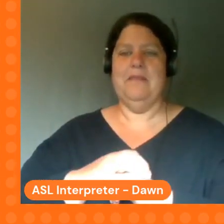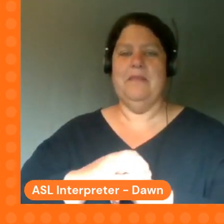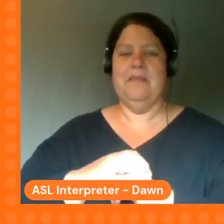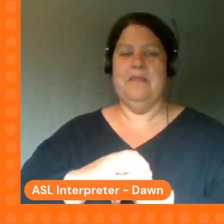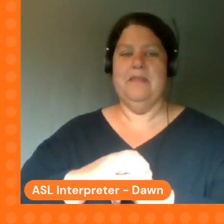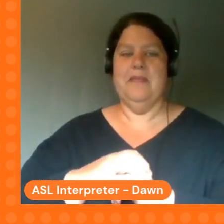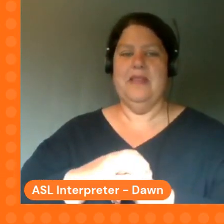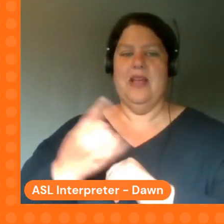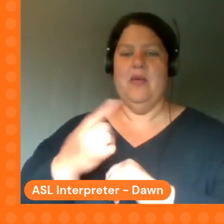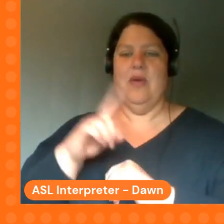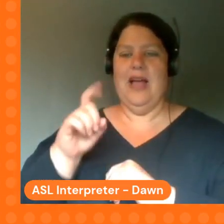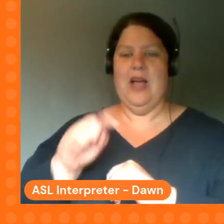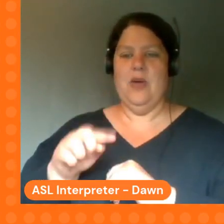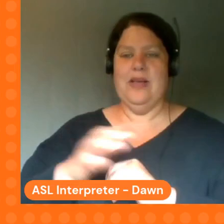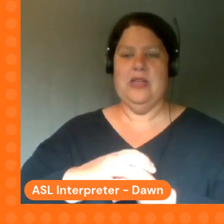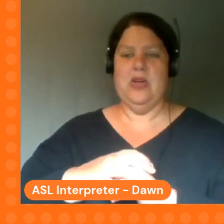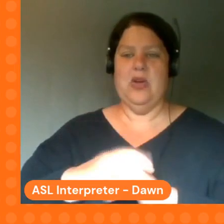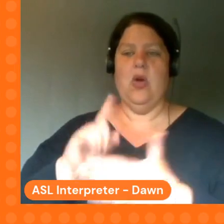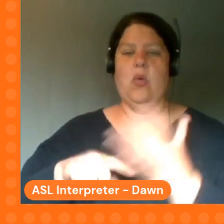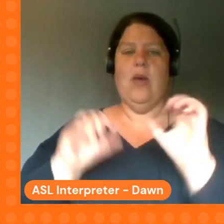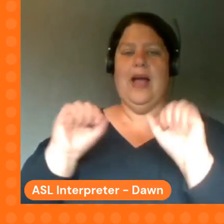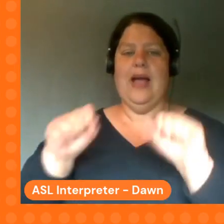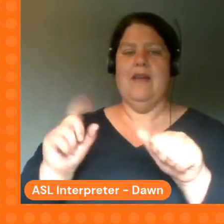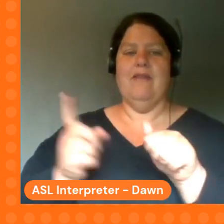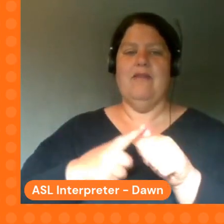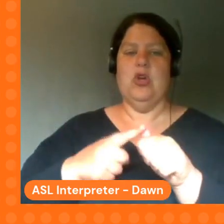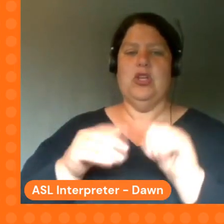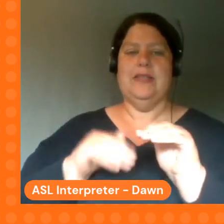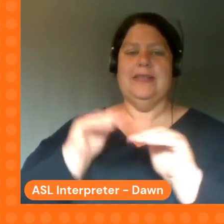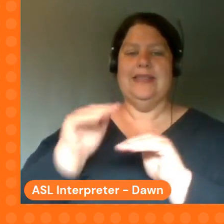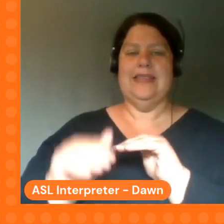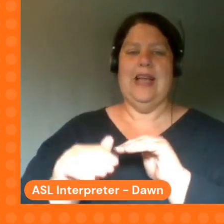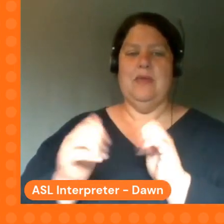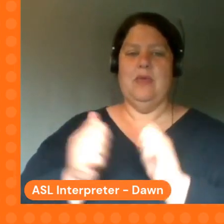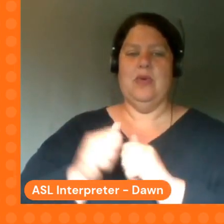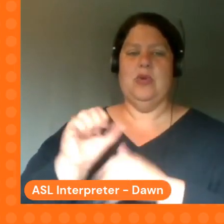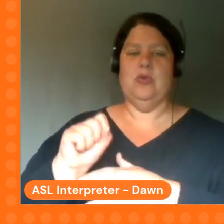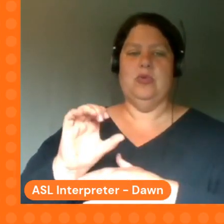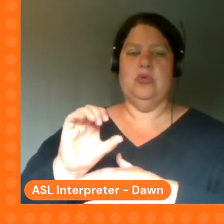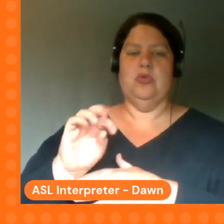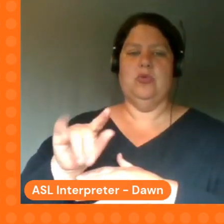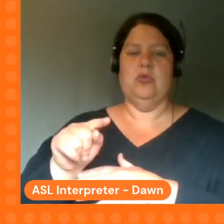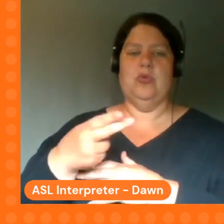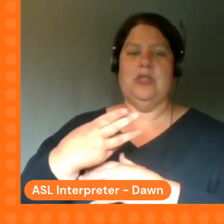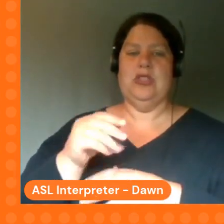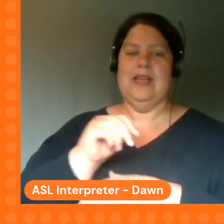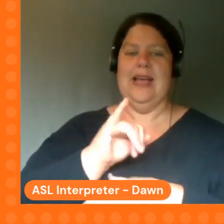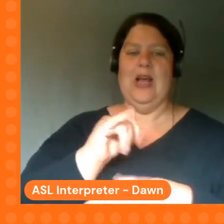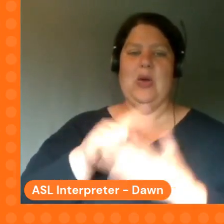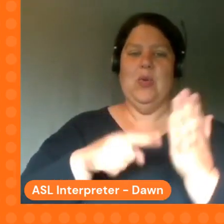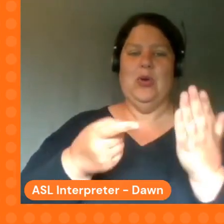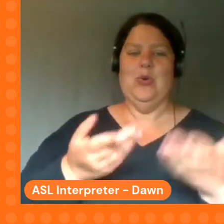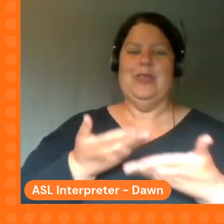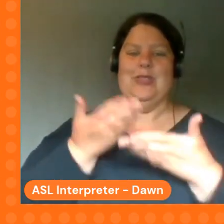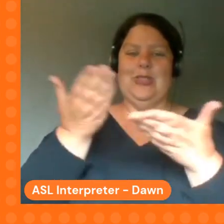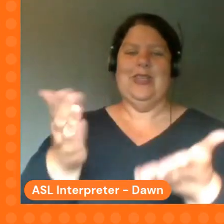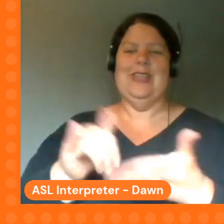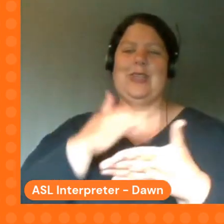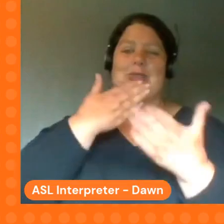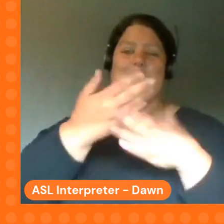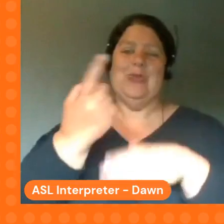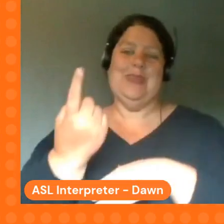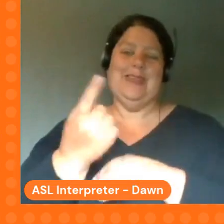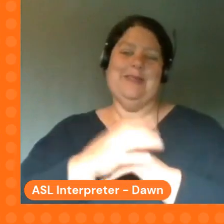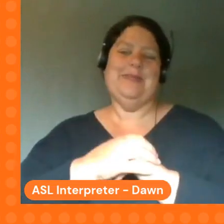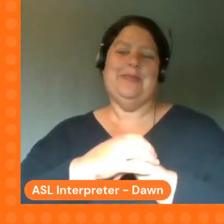was, what could be the first steps with Scratch and AI? What do you suggest? That's a really good one, because people